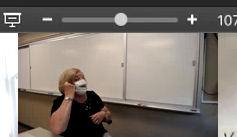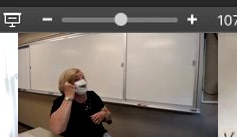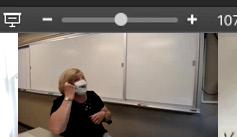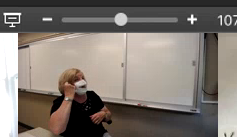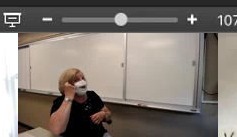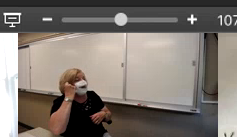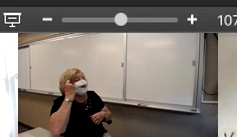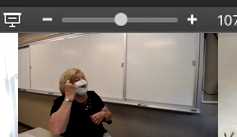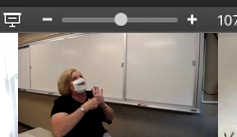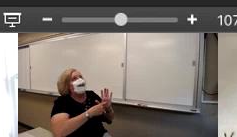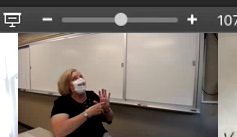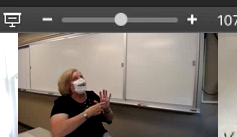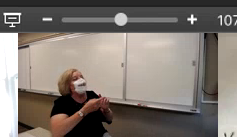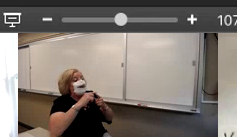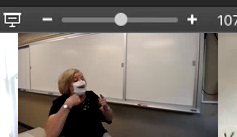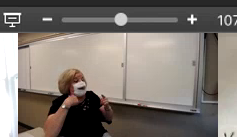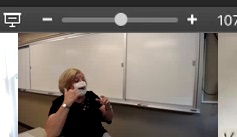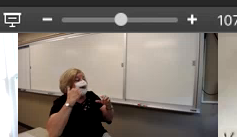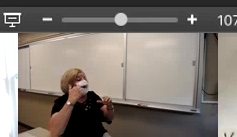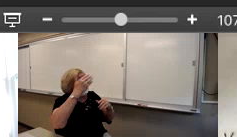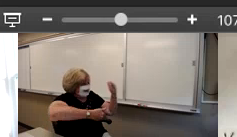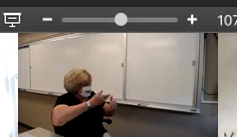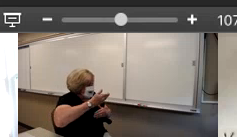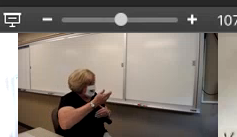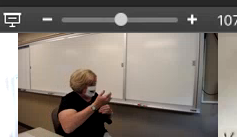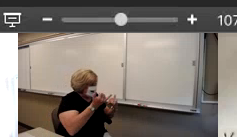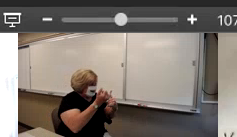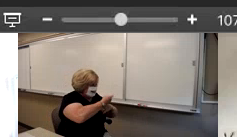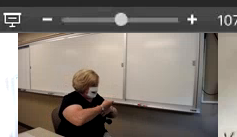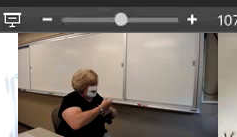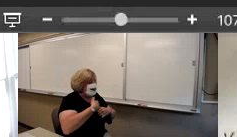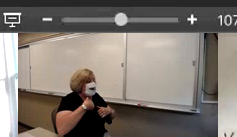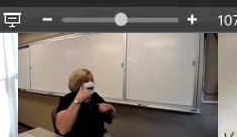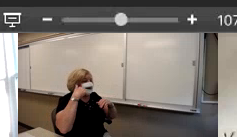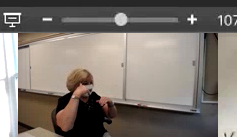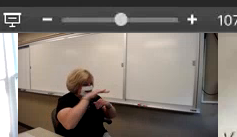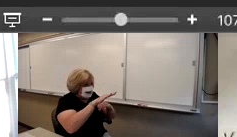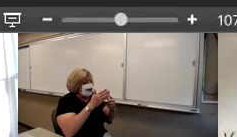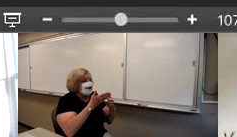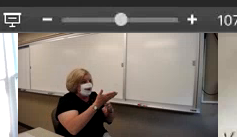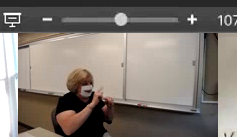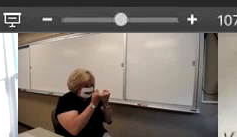So when I sent the invite out, I sent it through Teams, and we're going to do that here in a minute.